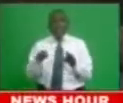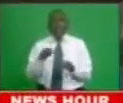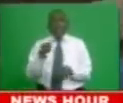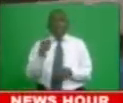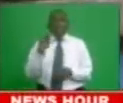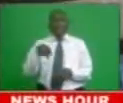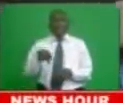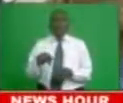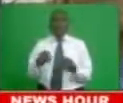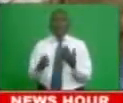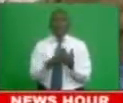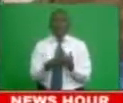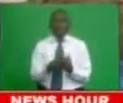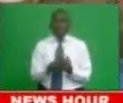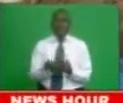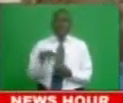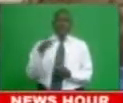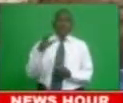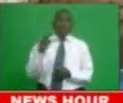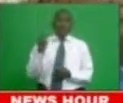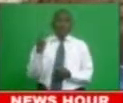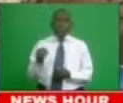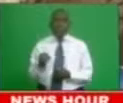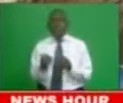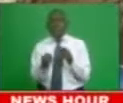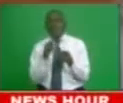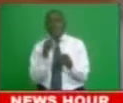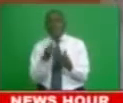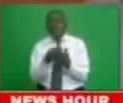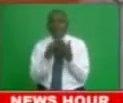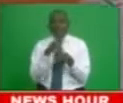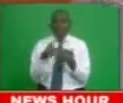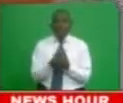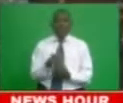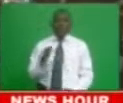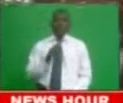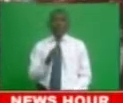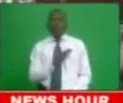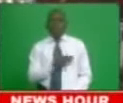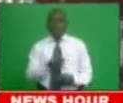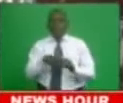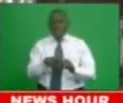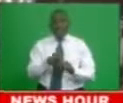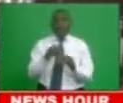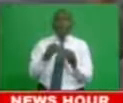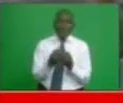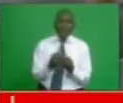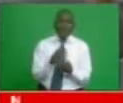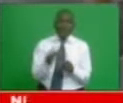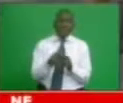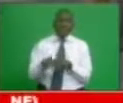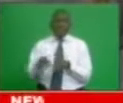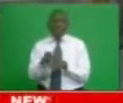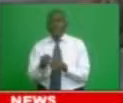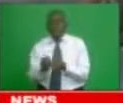ARB Apex Bank, Mr. Kwejo Odum Akwa, tasked the board of rural banks to initiate organizational and